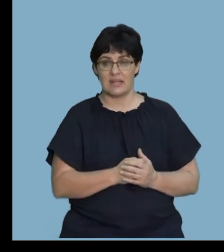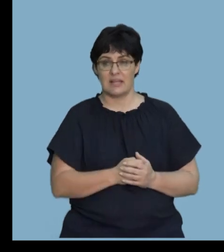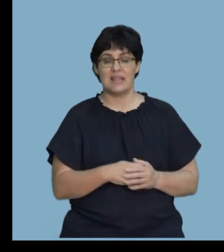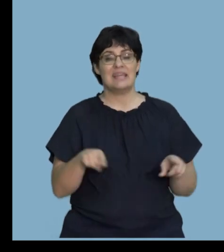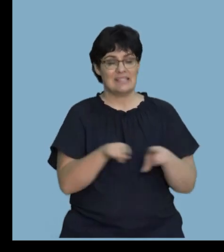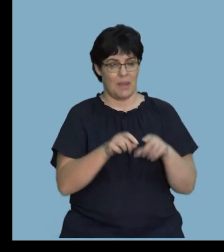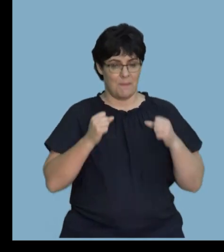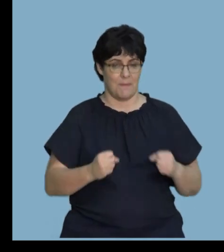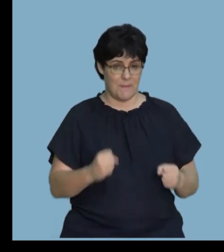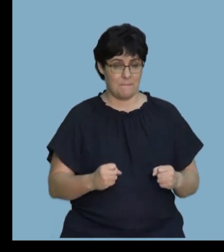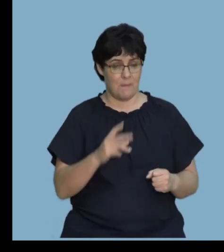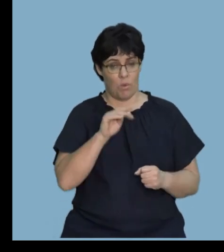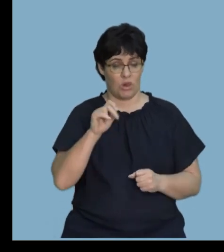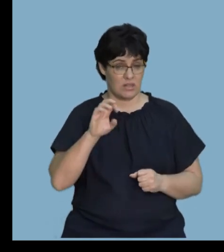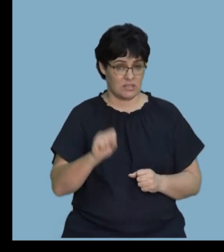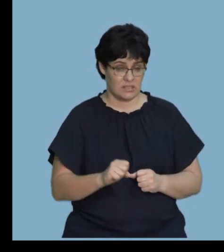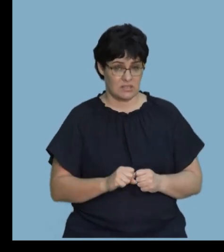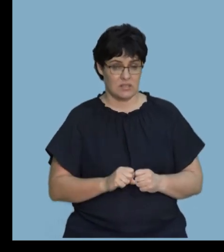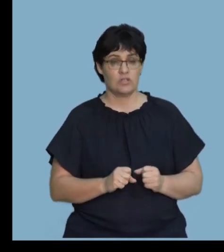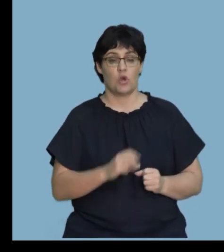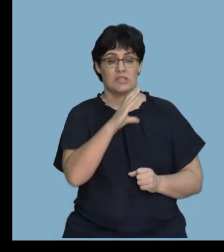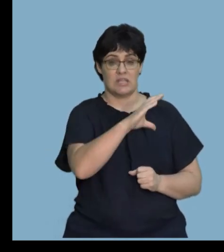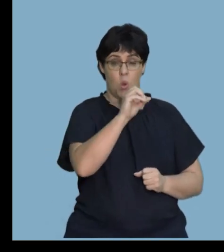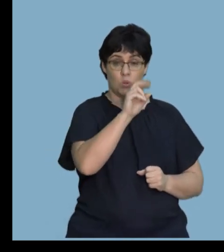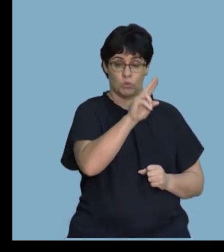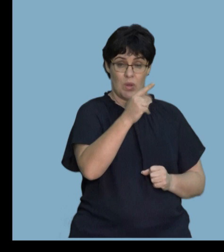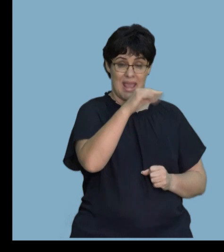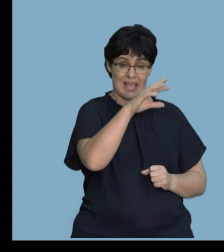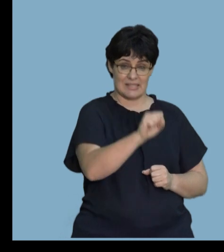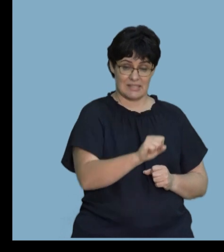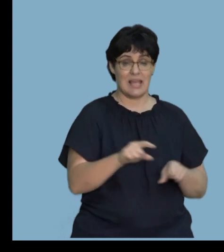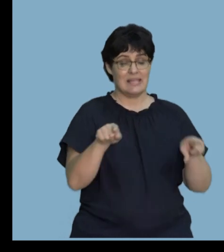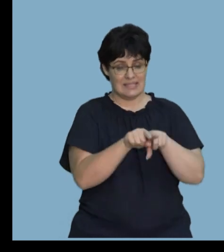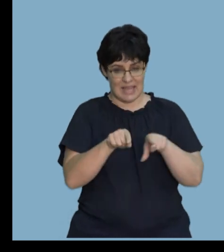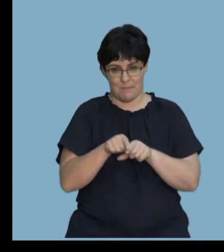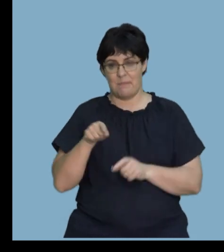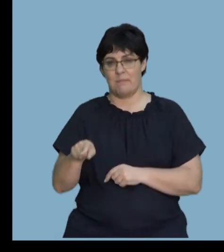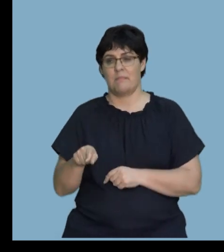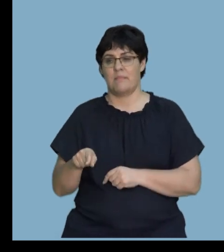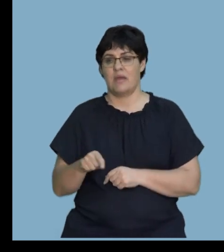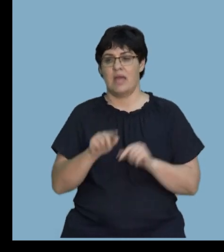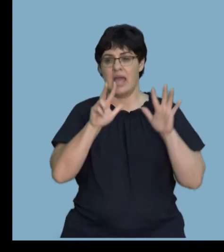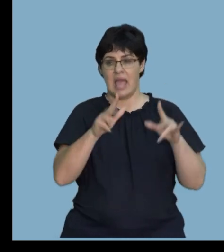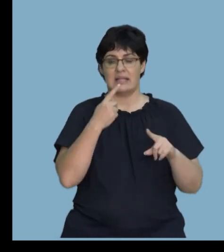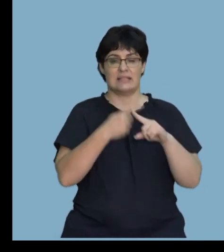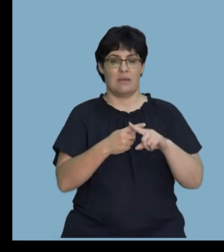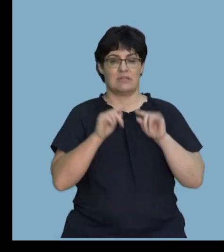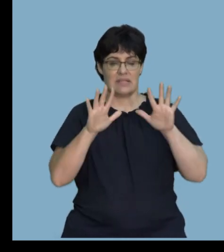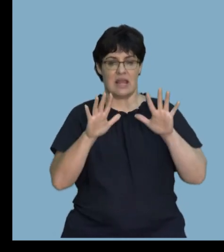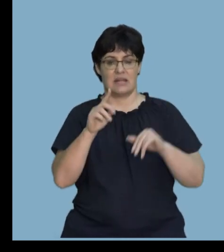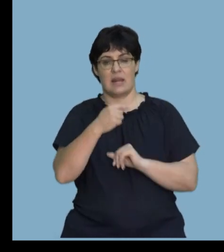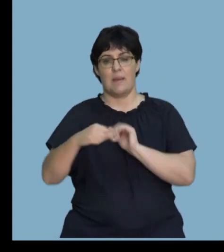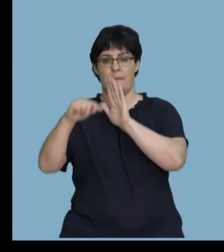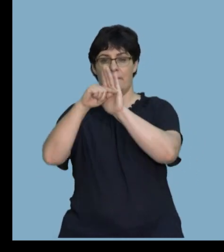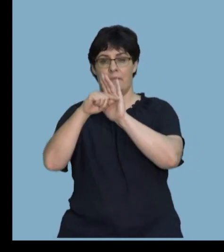So number of moles of CO2 gas is equals to 8 times 10 exponent negative 3 moles,